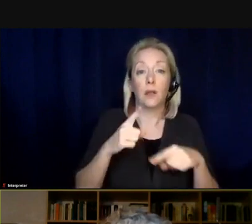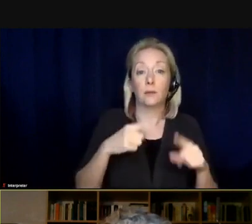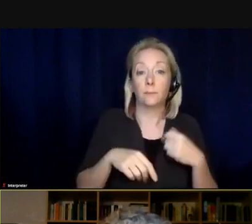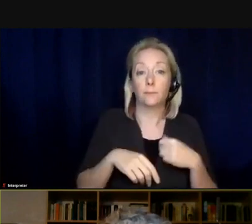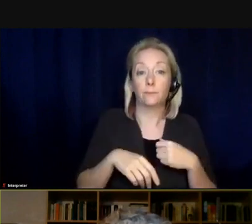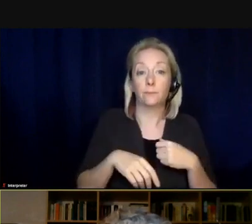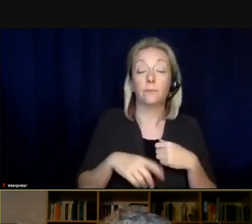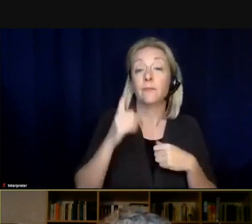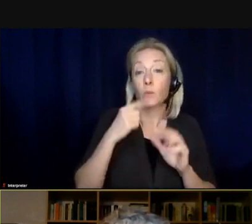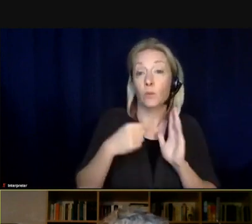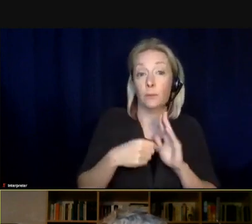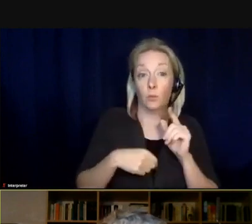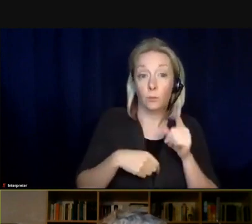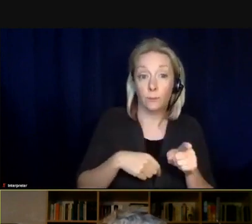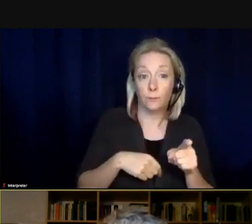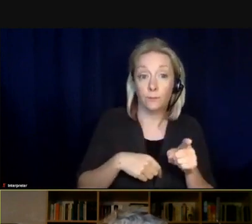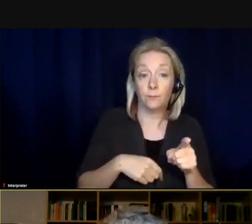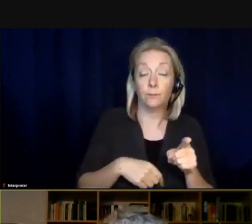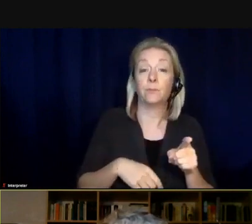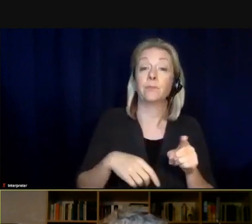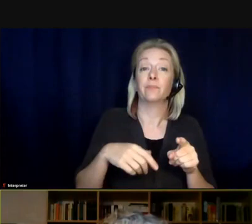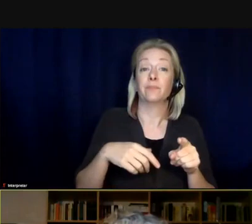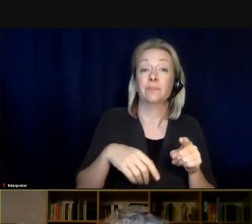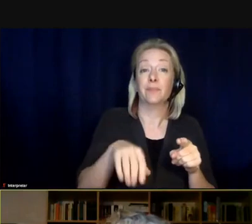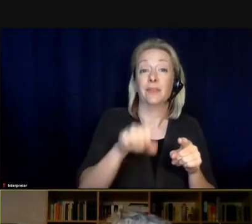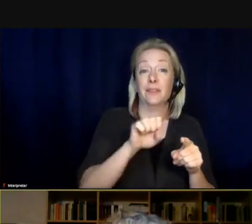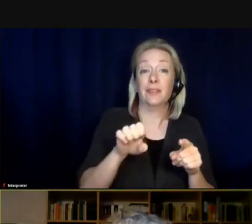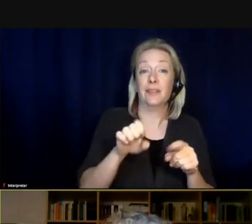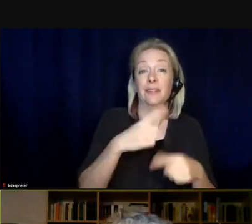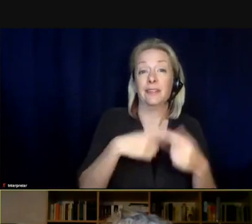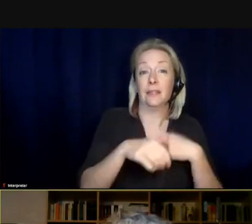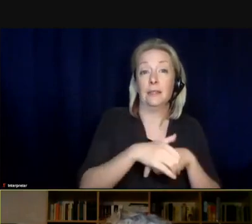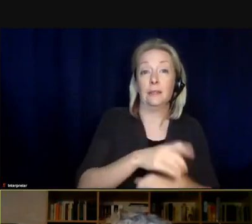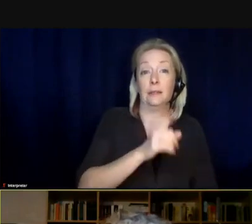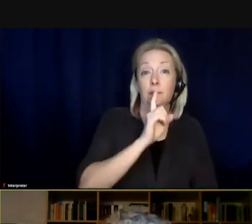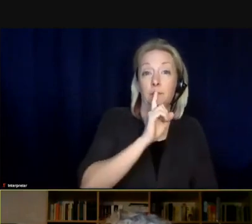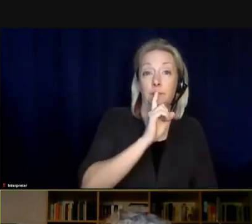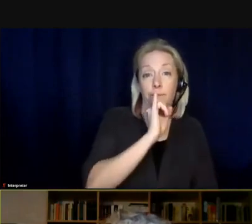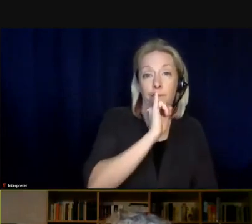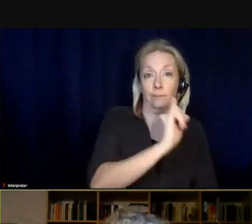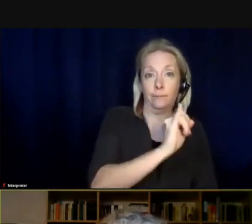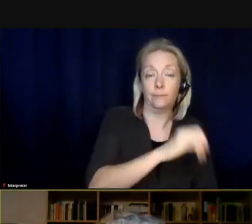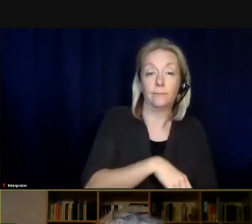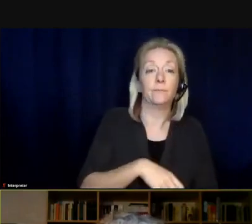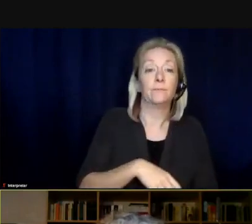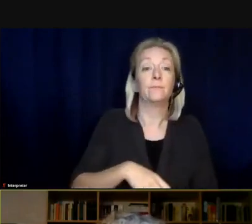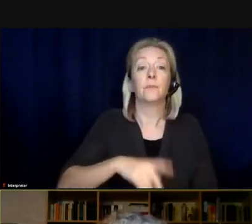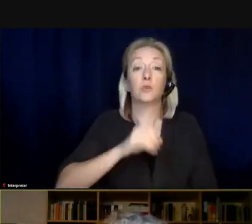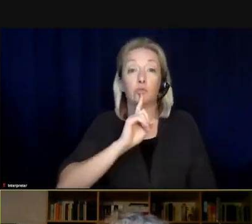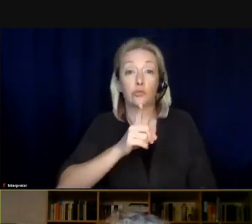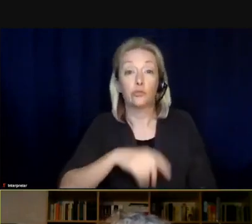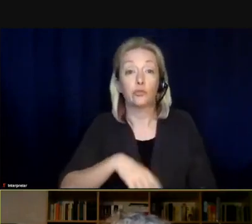the sign English with the I on the mouth. We can use the sign for sure. We can